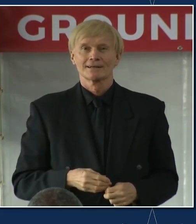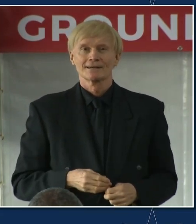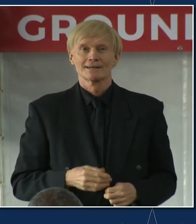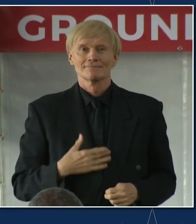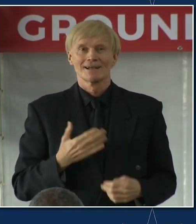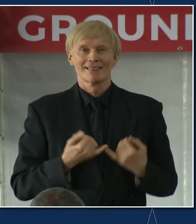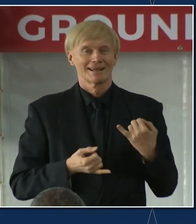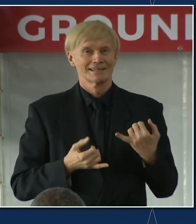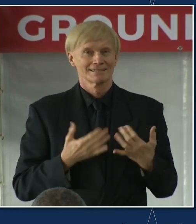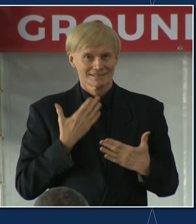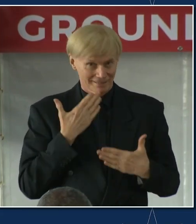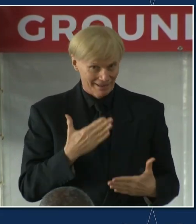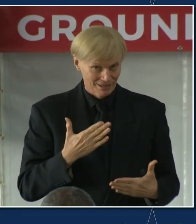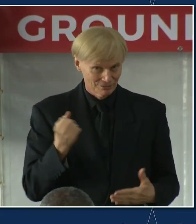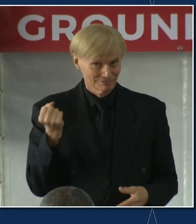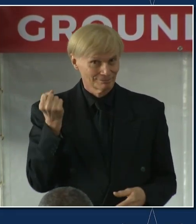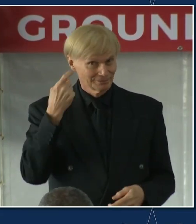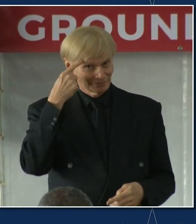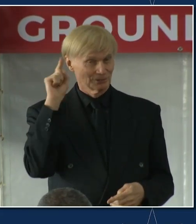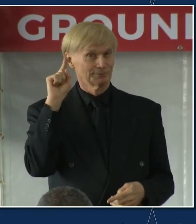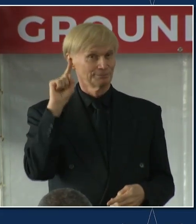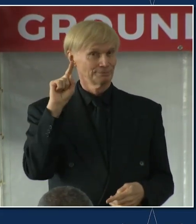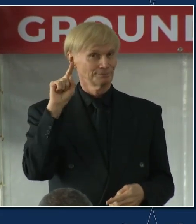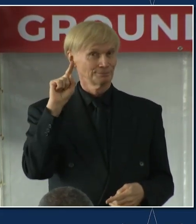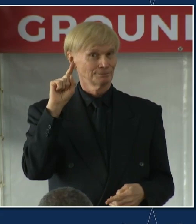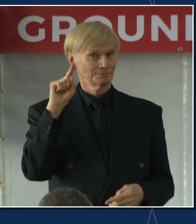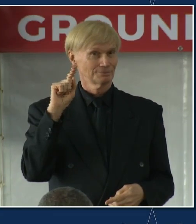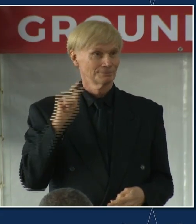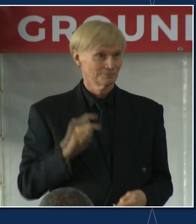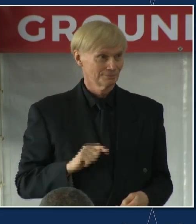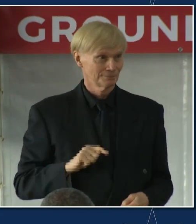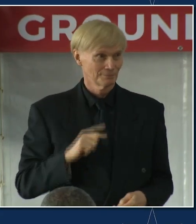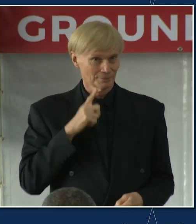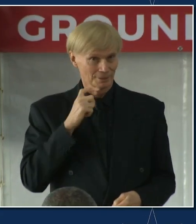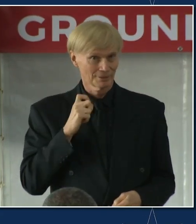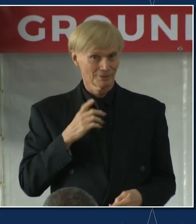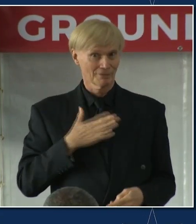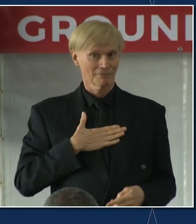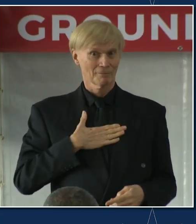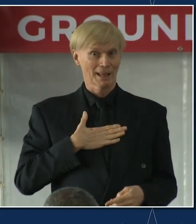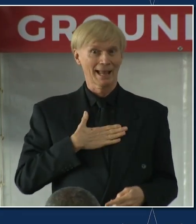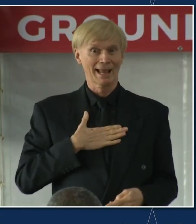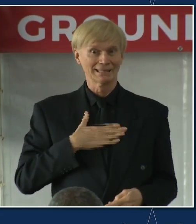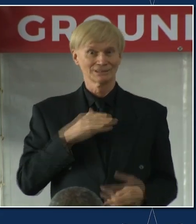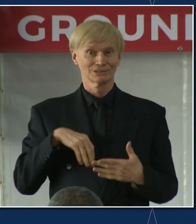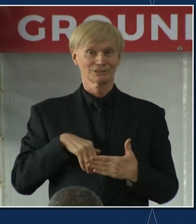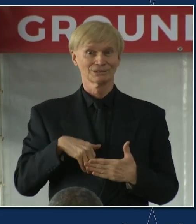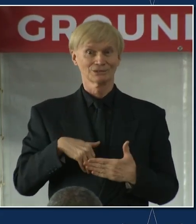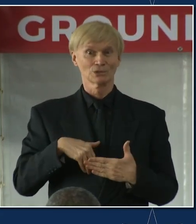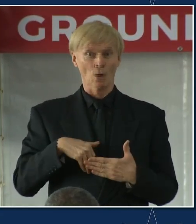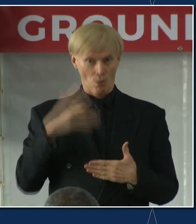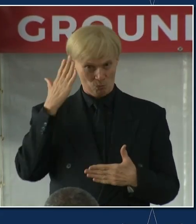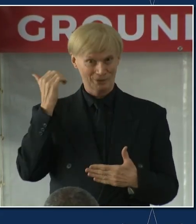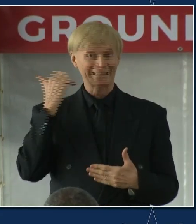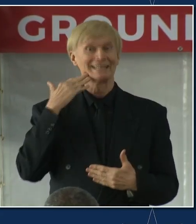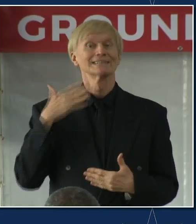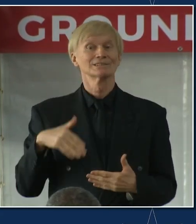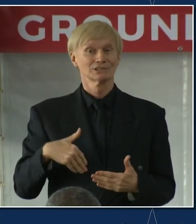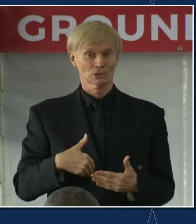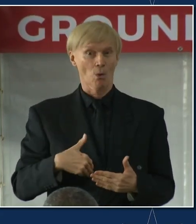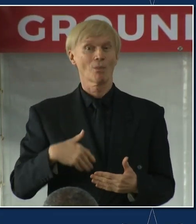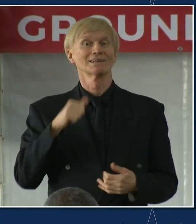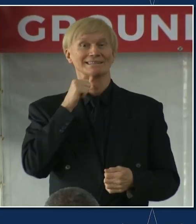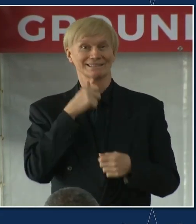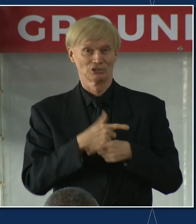My last thank you is for someone that has become my Korean soul sister. And while I say